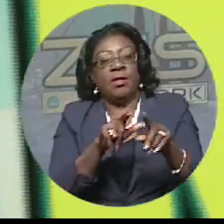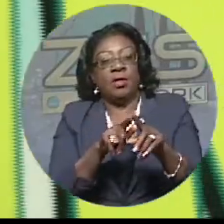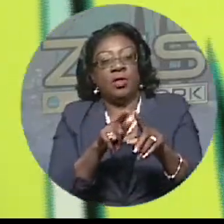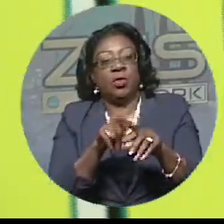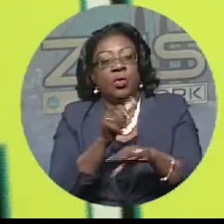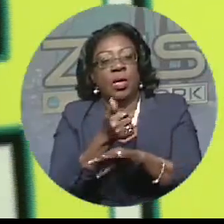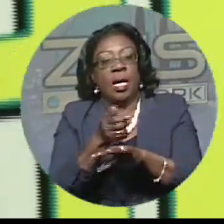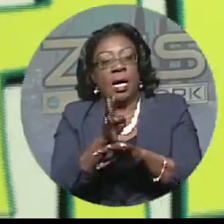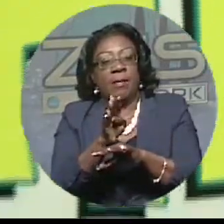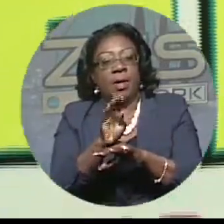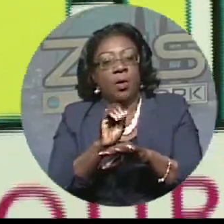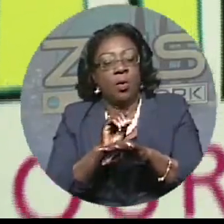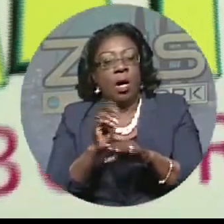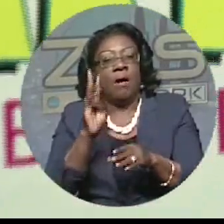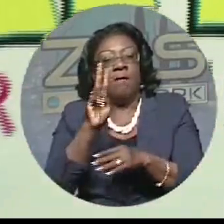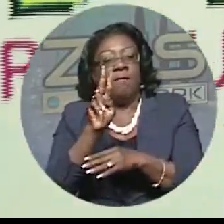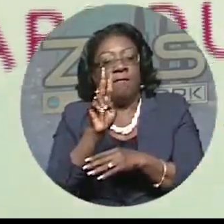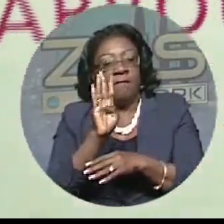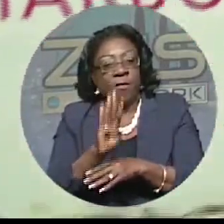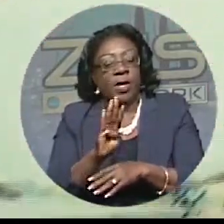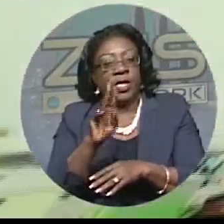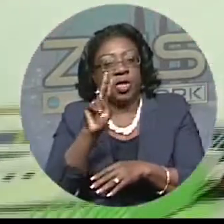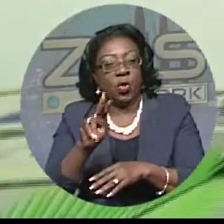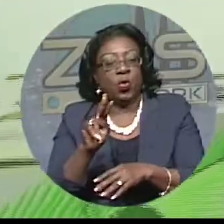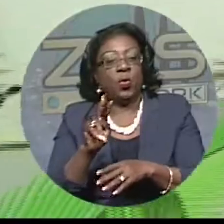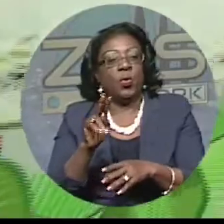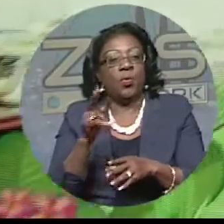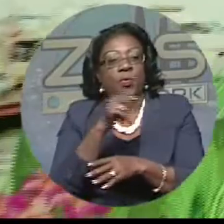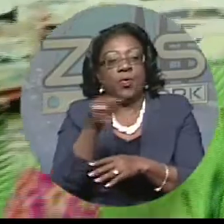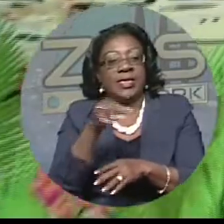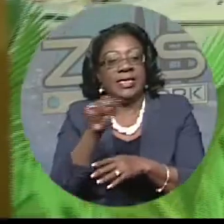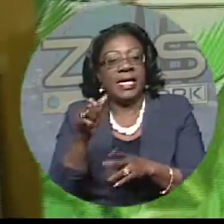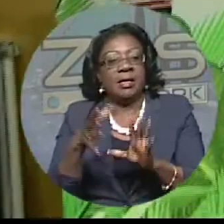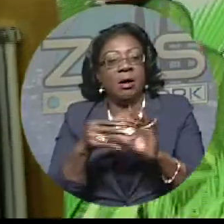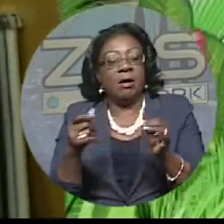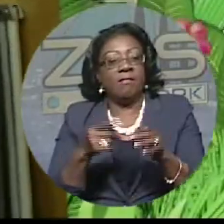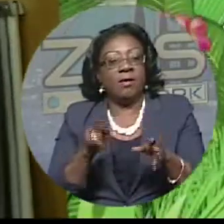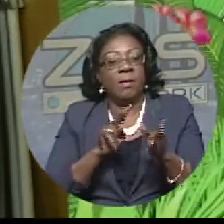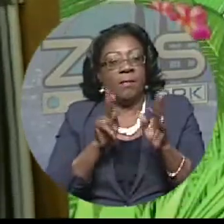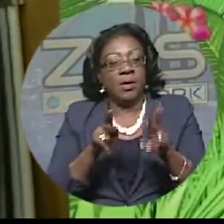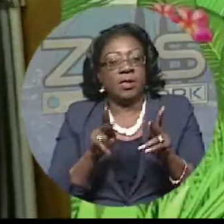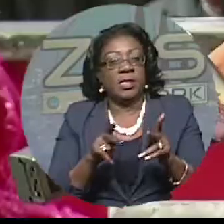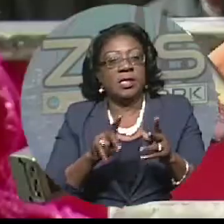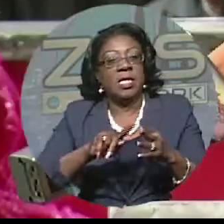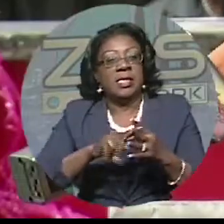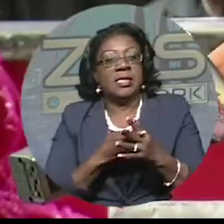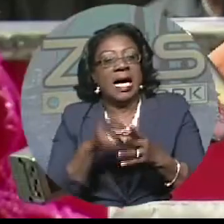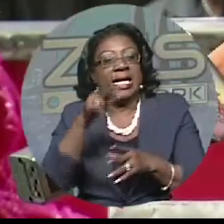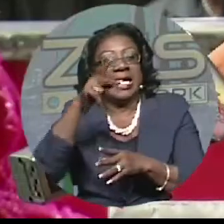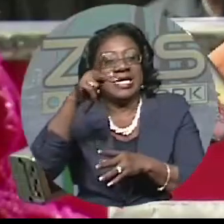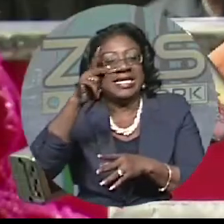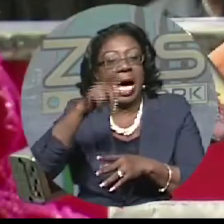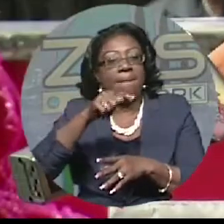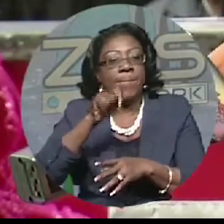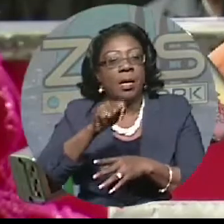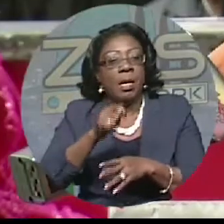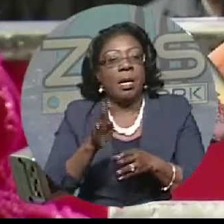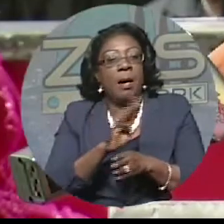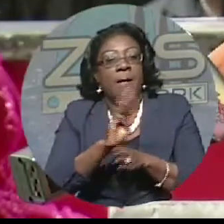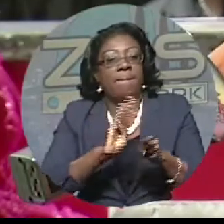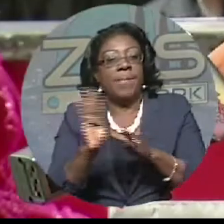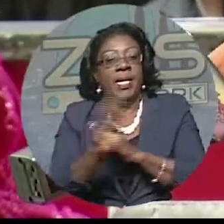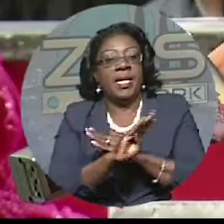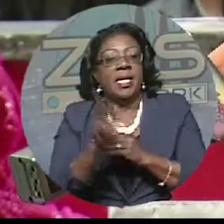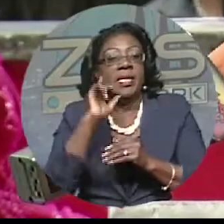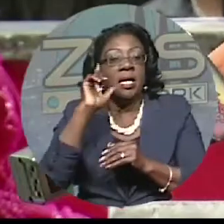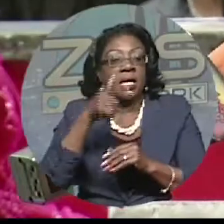you. 42% of the passengers at Tampa International Airport begin their journey in Tampa Bay. That means they're looking for places to come